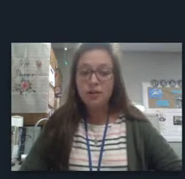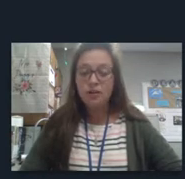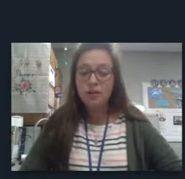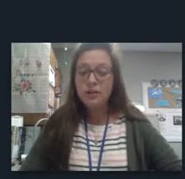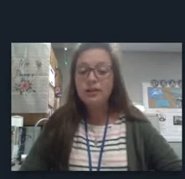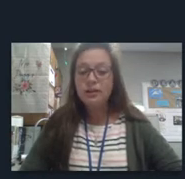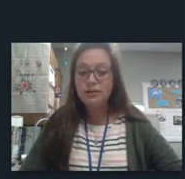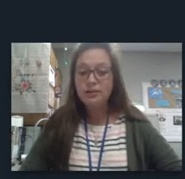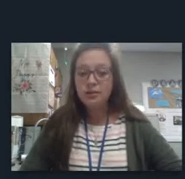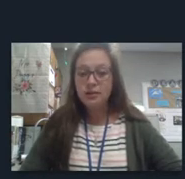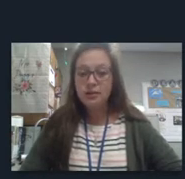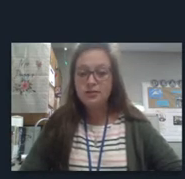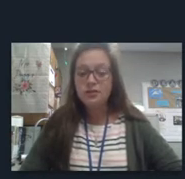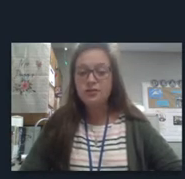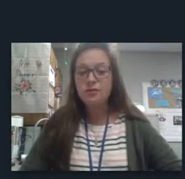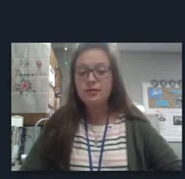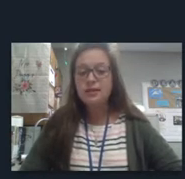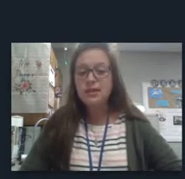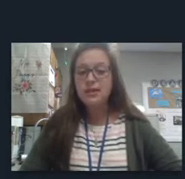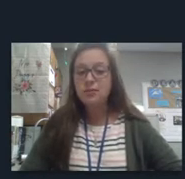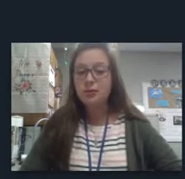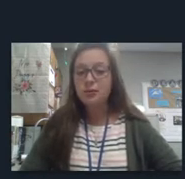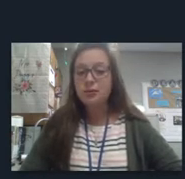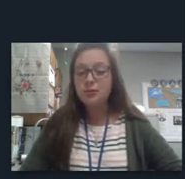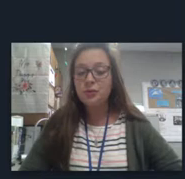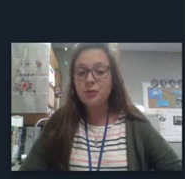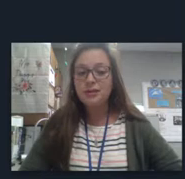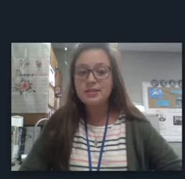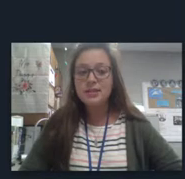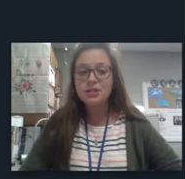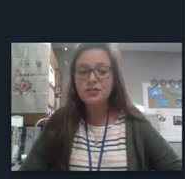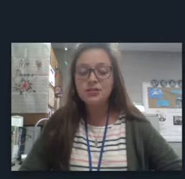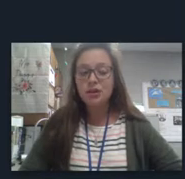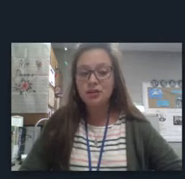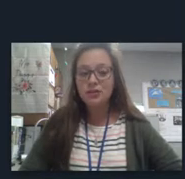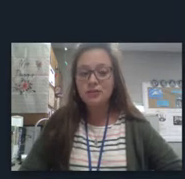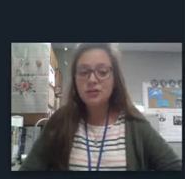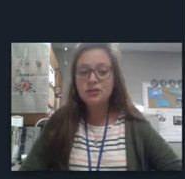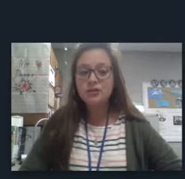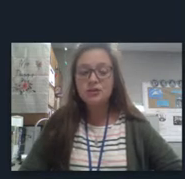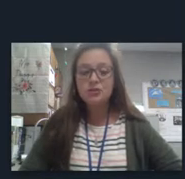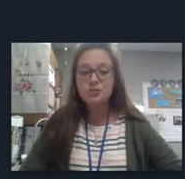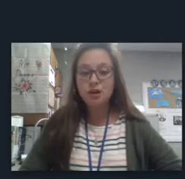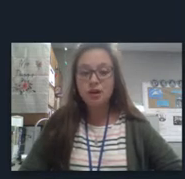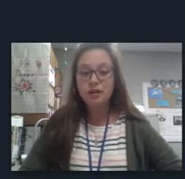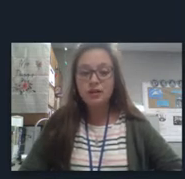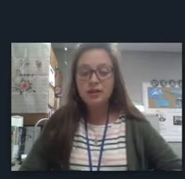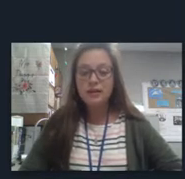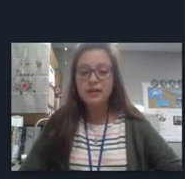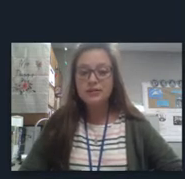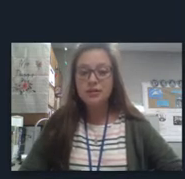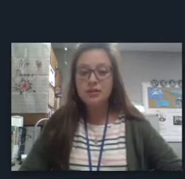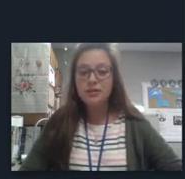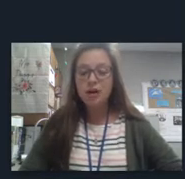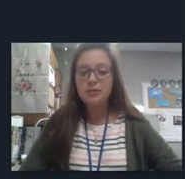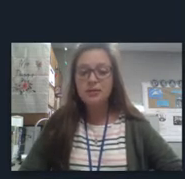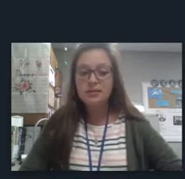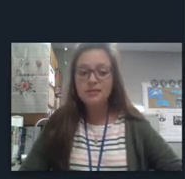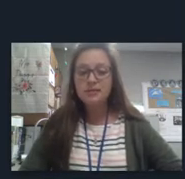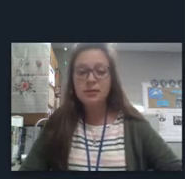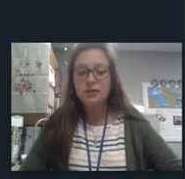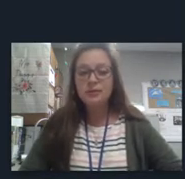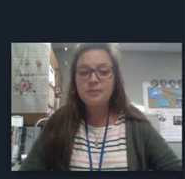Dog, good. Give cookie. So they set it up with pronominalization. So the dog's first. So dog, he is good. Comment,